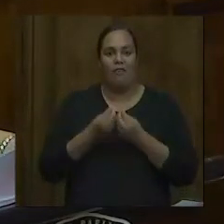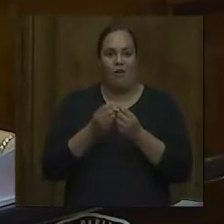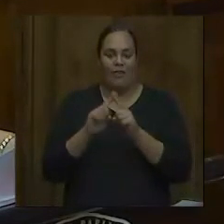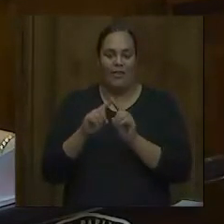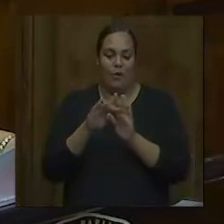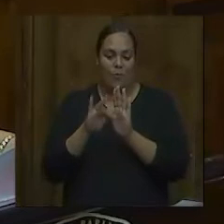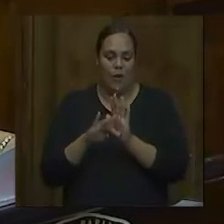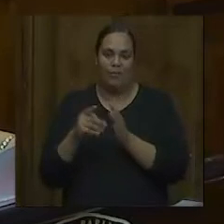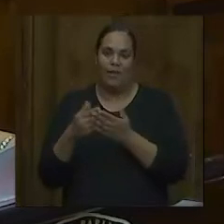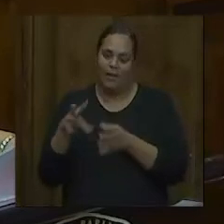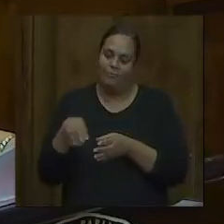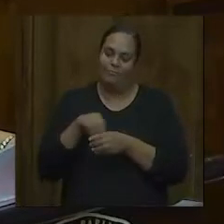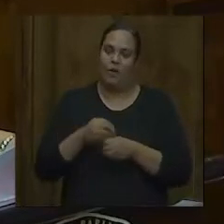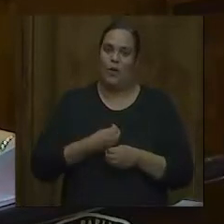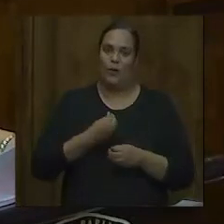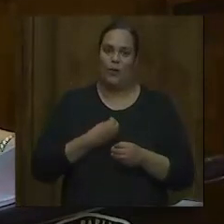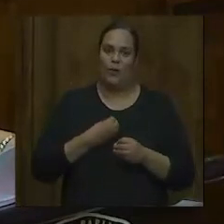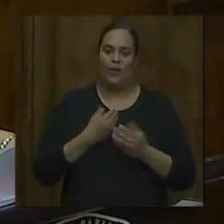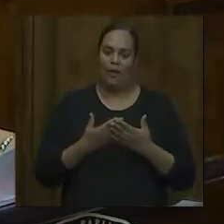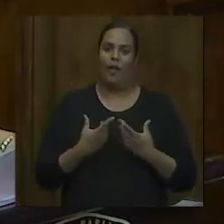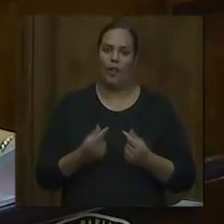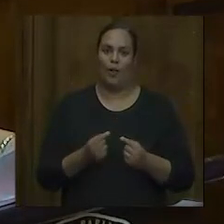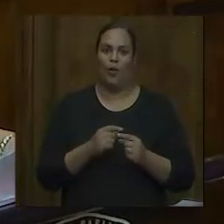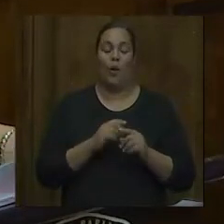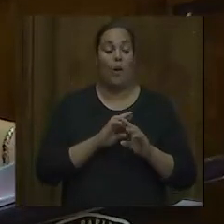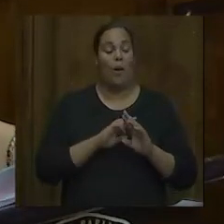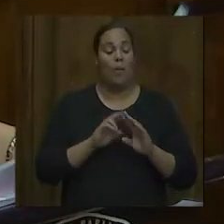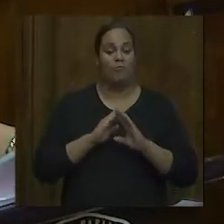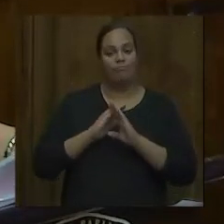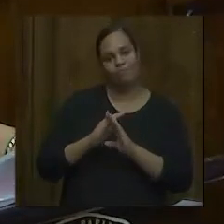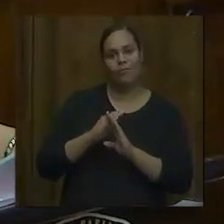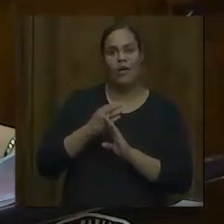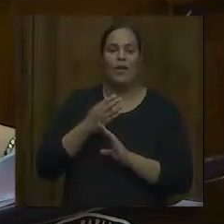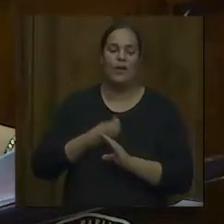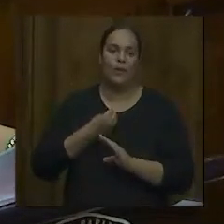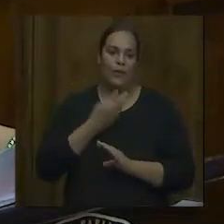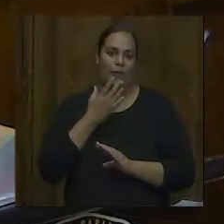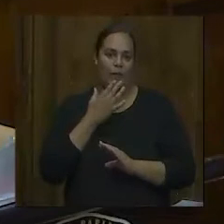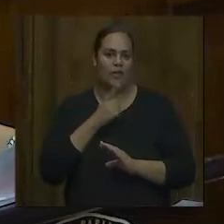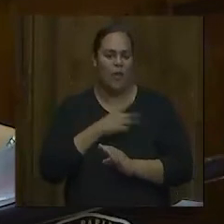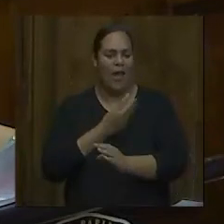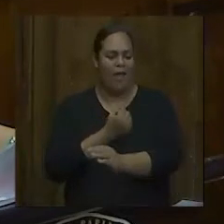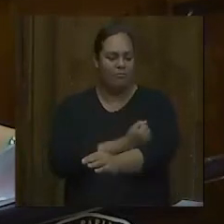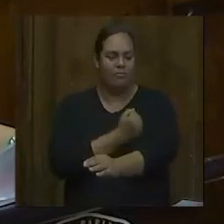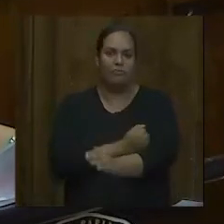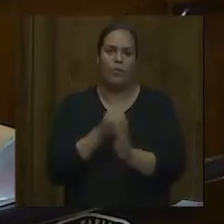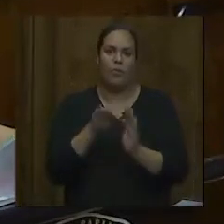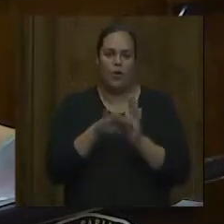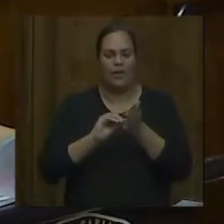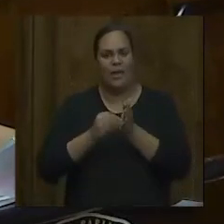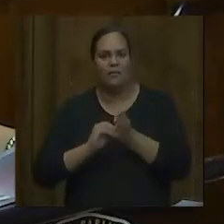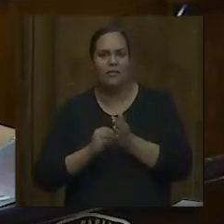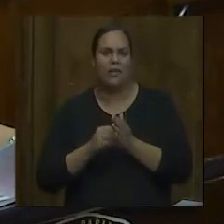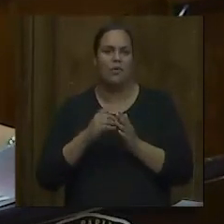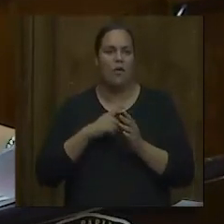can be deemed youth with potential rather than youth at risk, as antisocial activities such as substance abuse and gangsterism fail